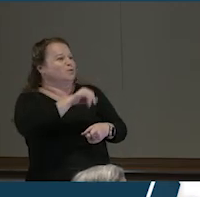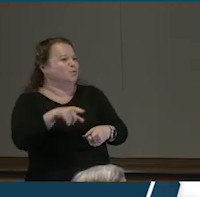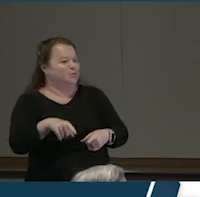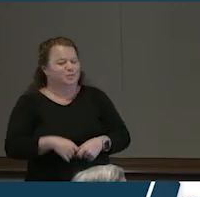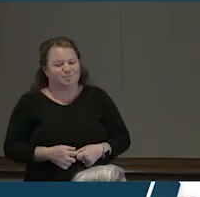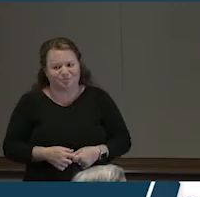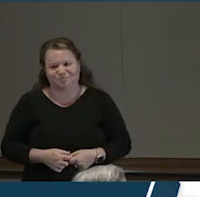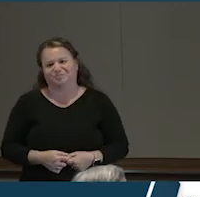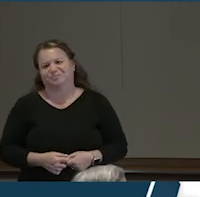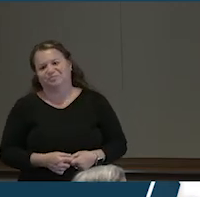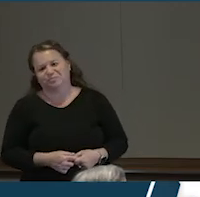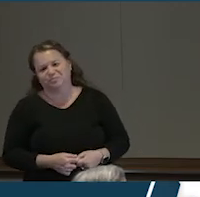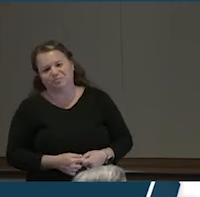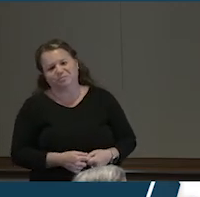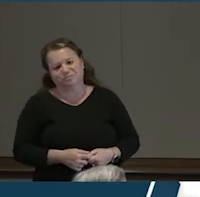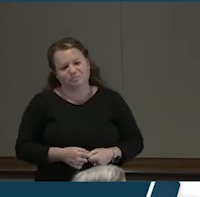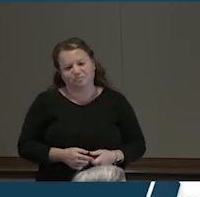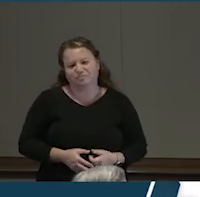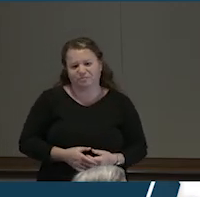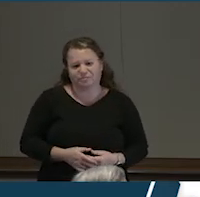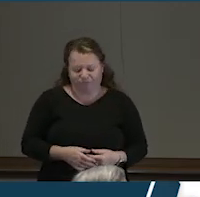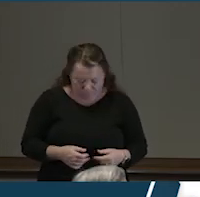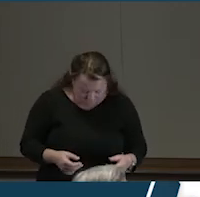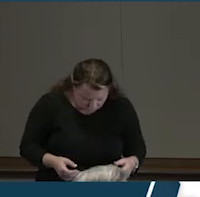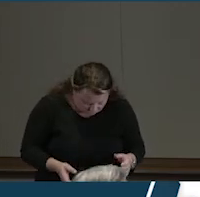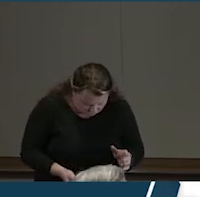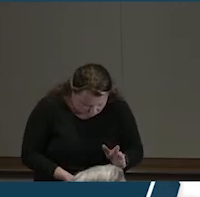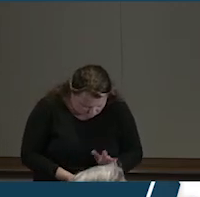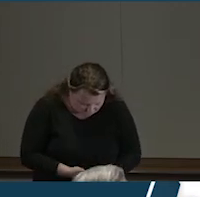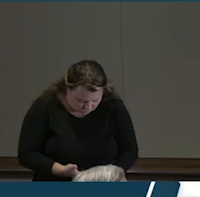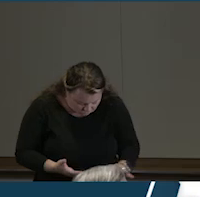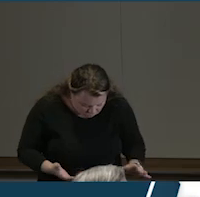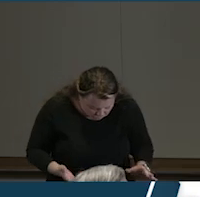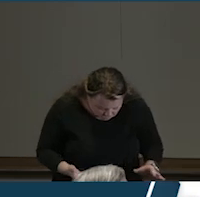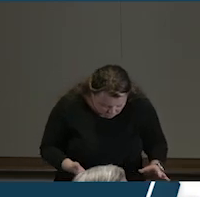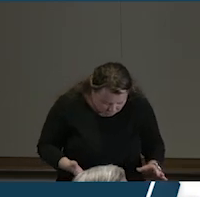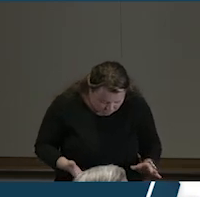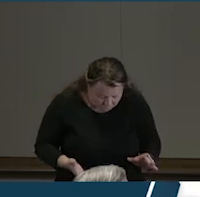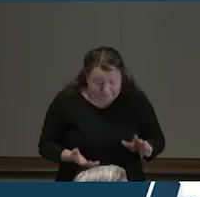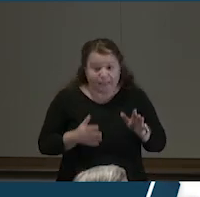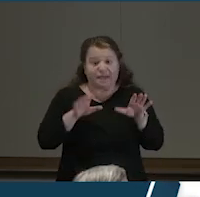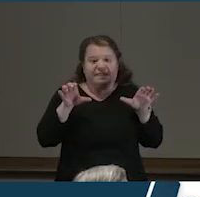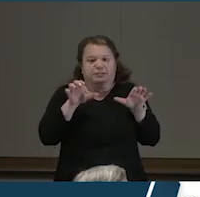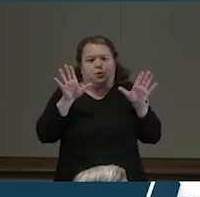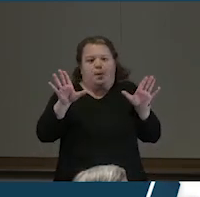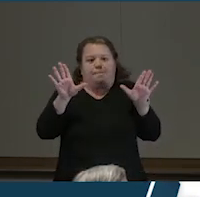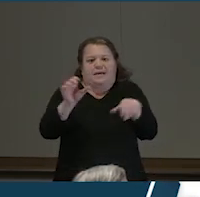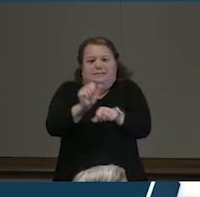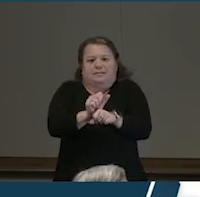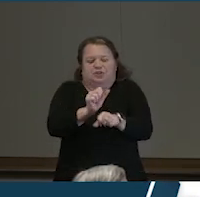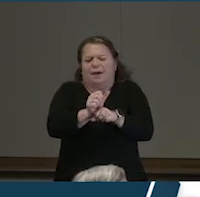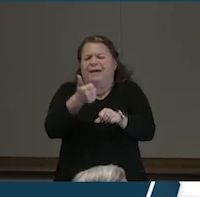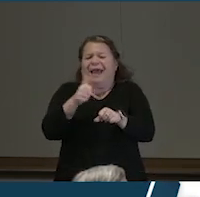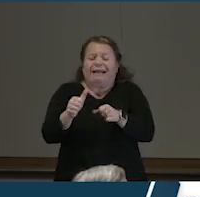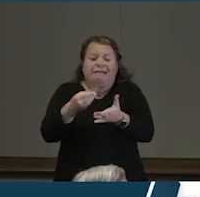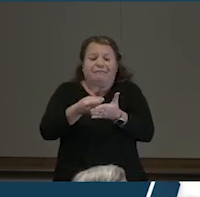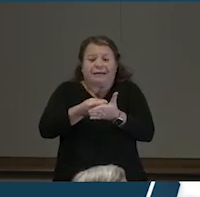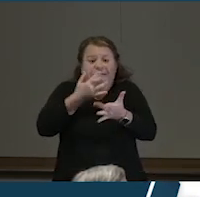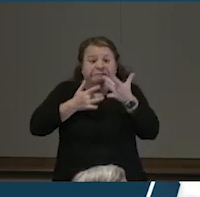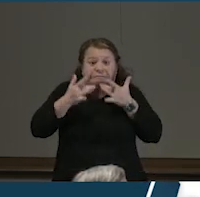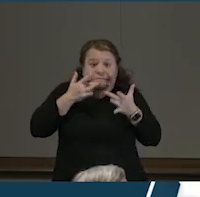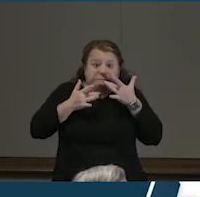You're gonna get all. They really do an amazing job to cover any financial burden that you may